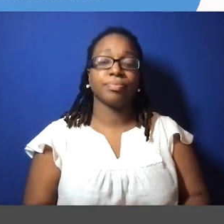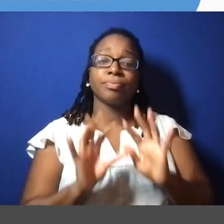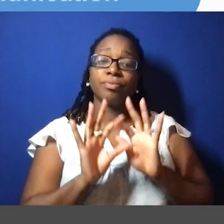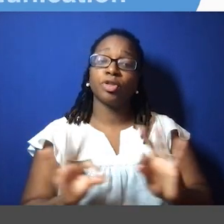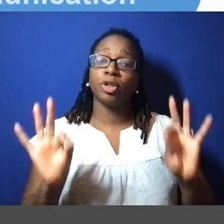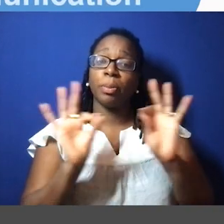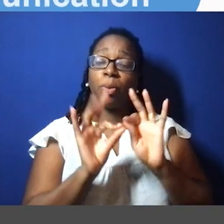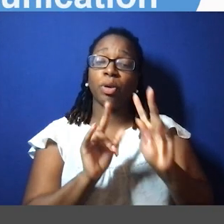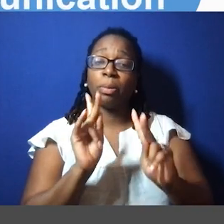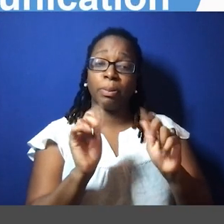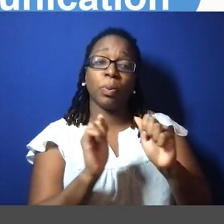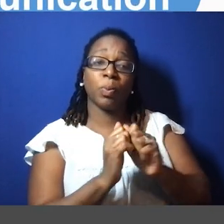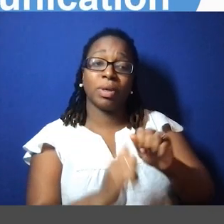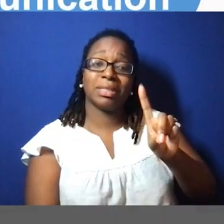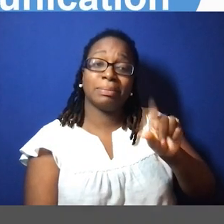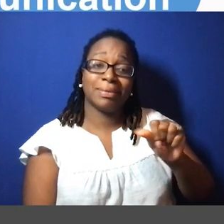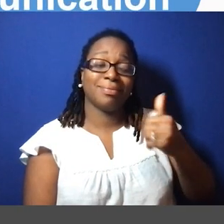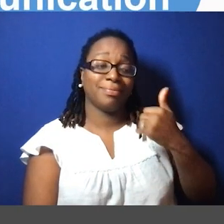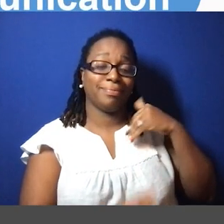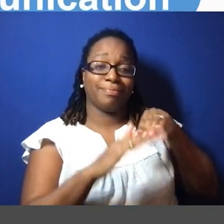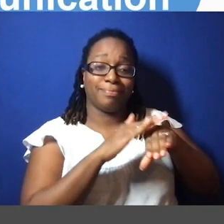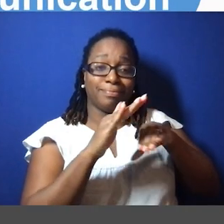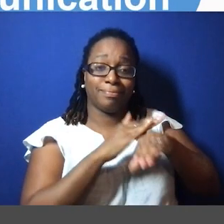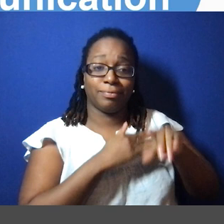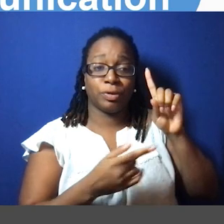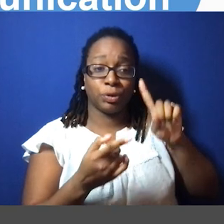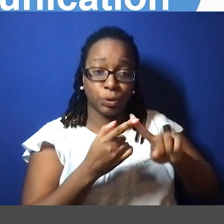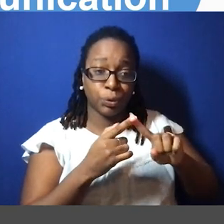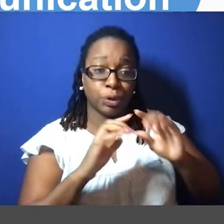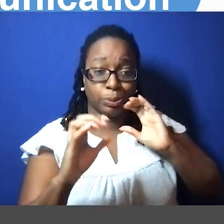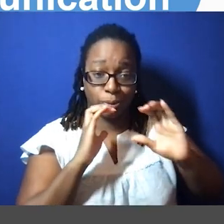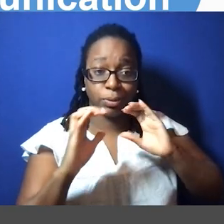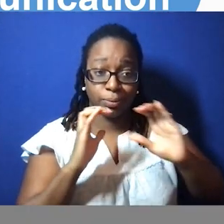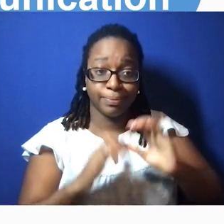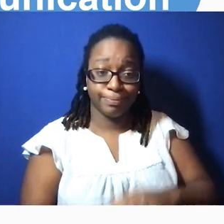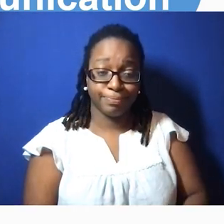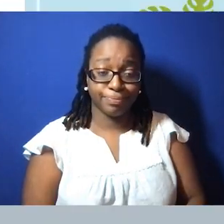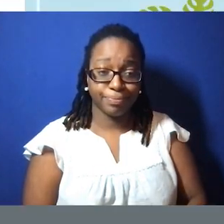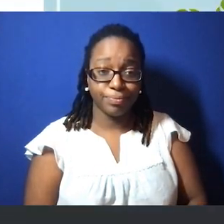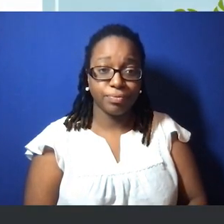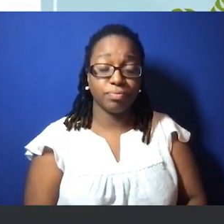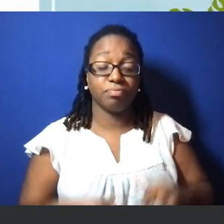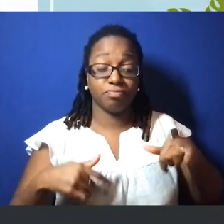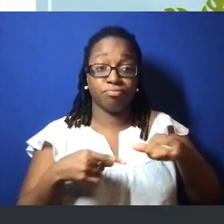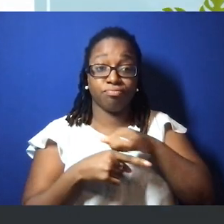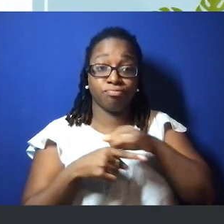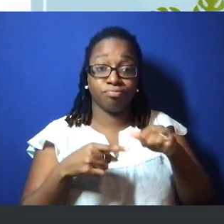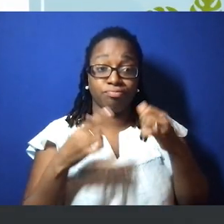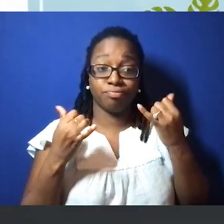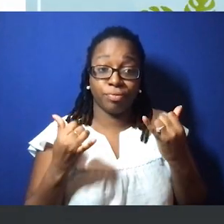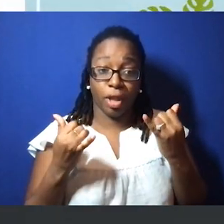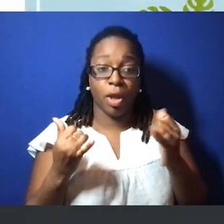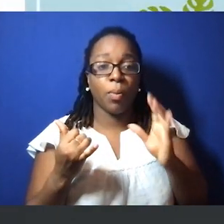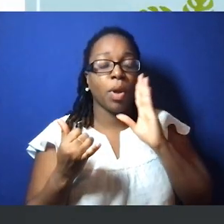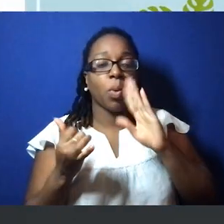It's important that people with disabilities have access to accessible communication. In this